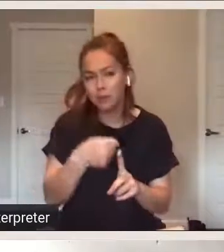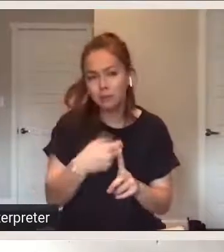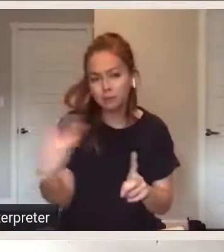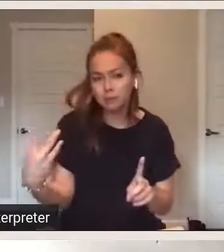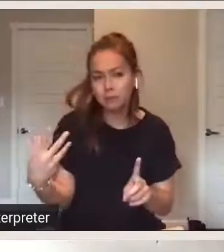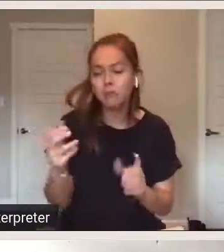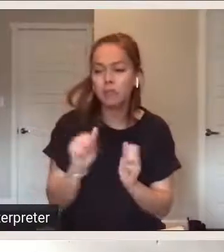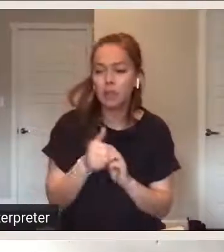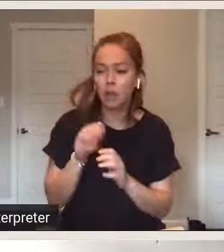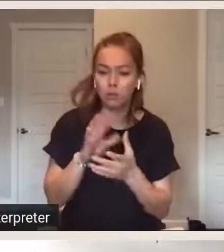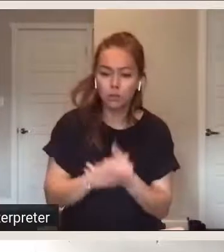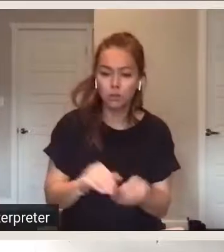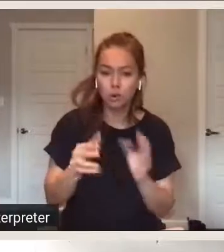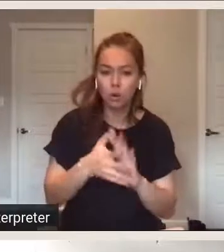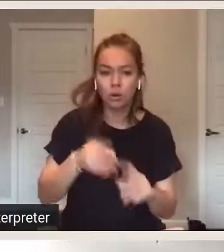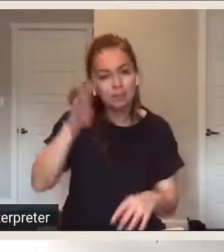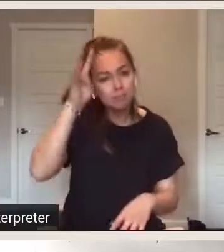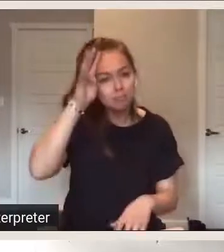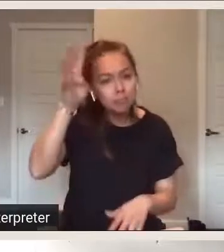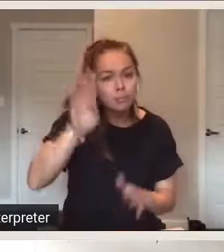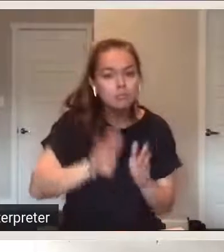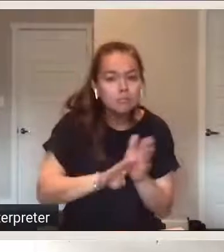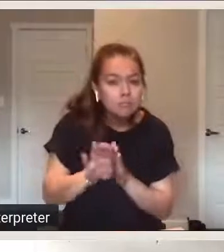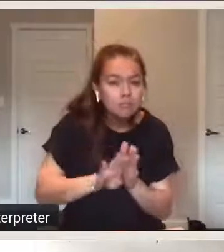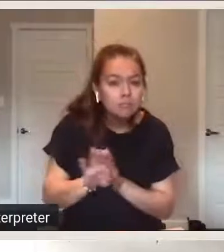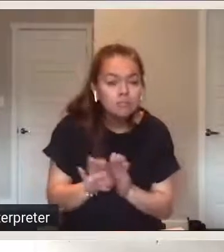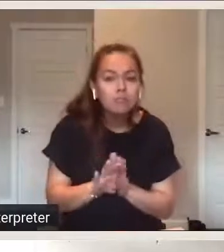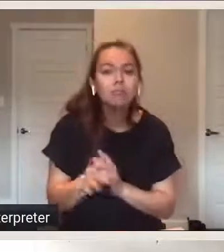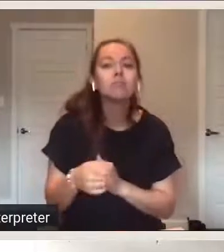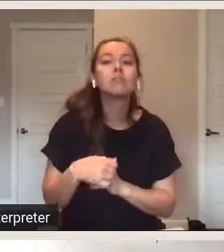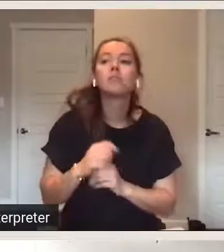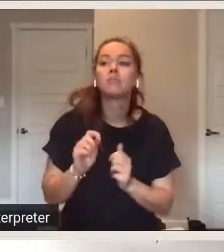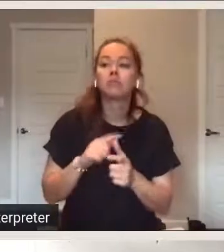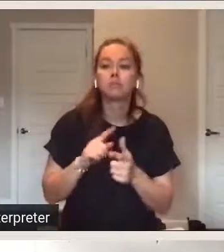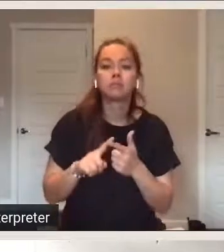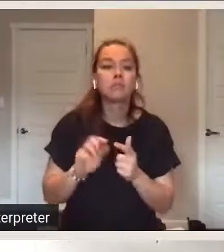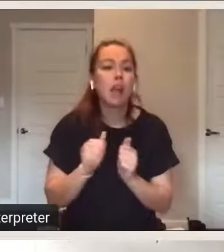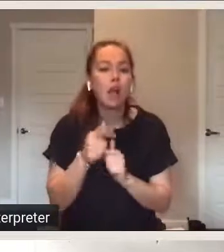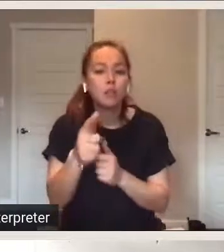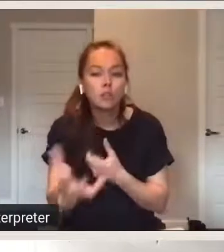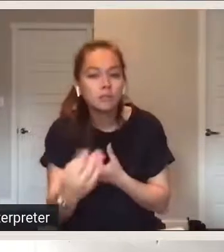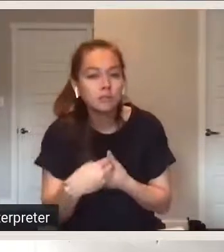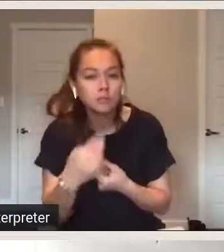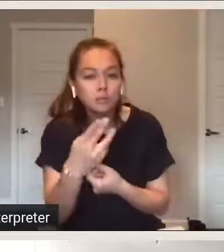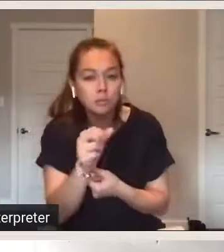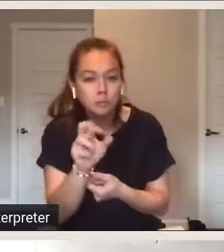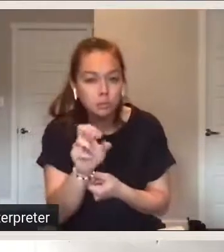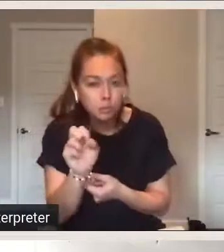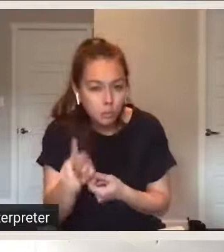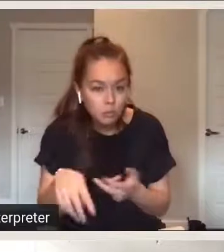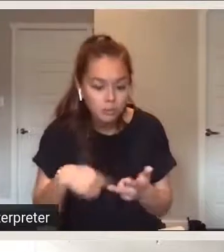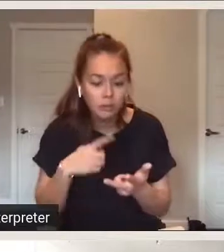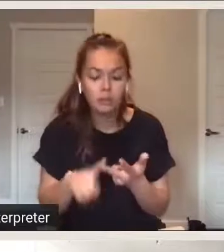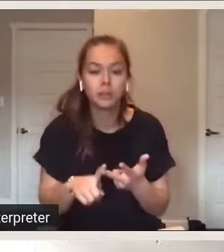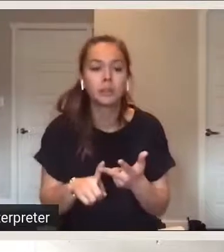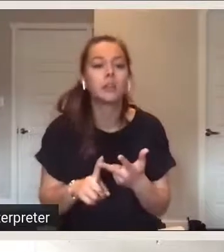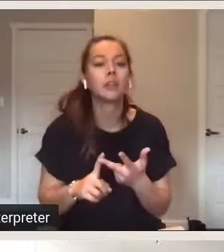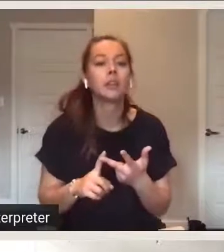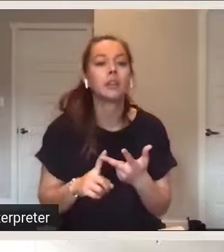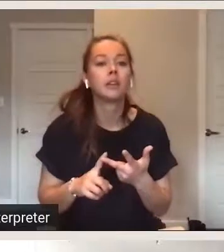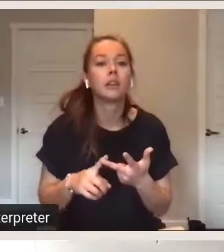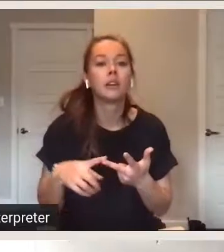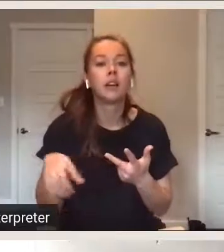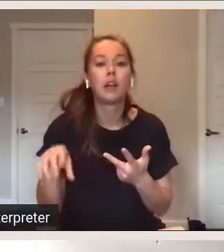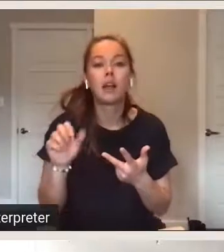about how the story came to be, how you used horror in it, and maybe speak more about what the Aswang is,